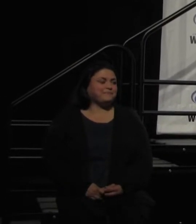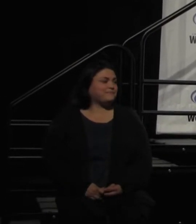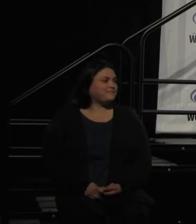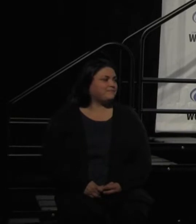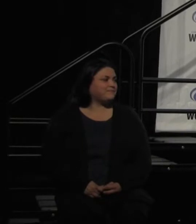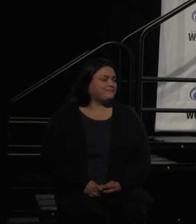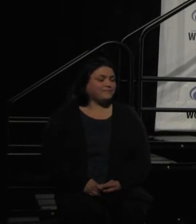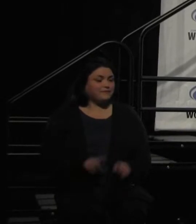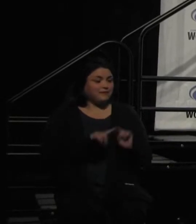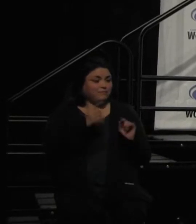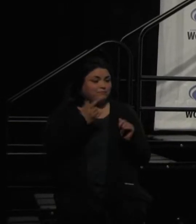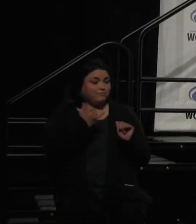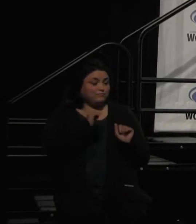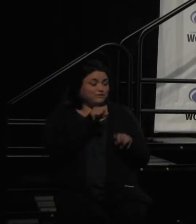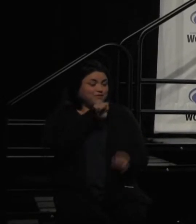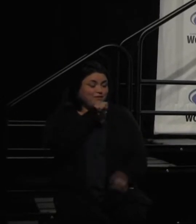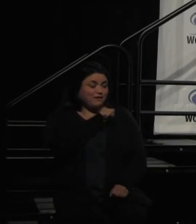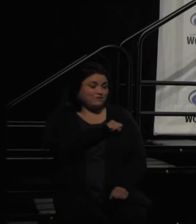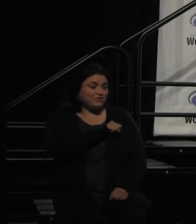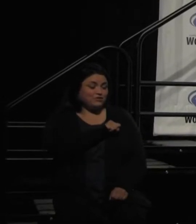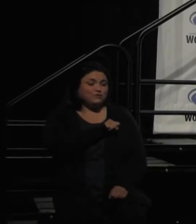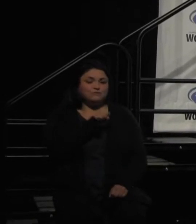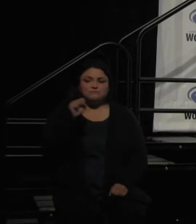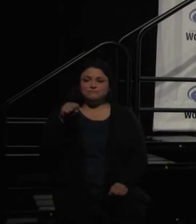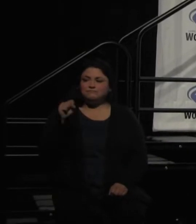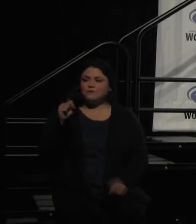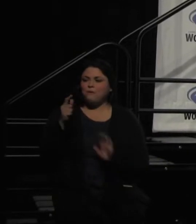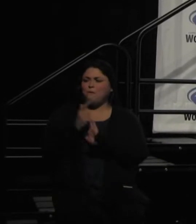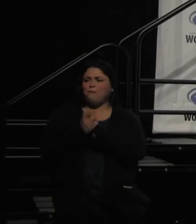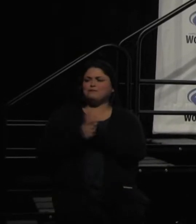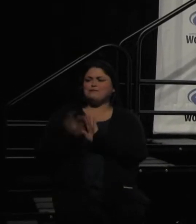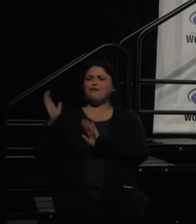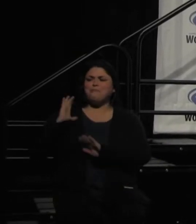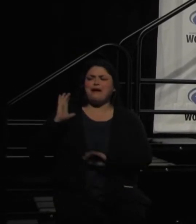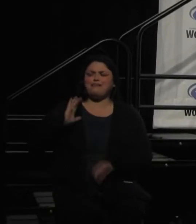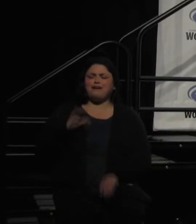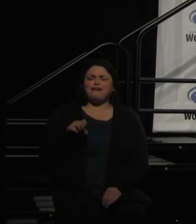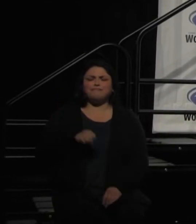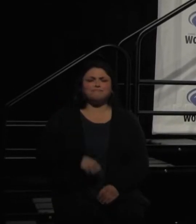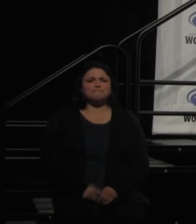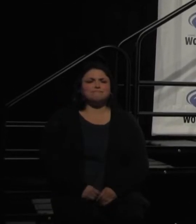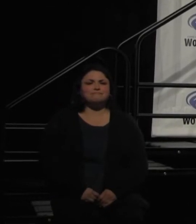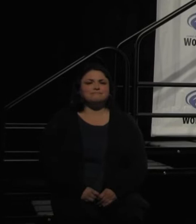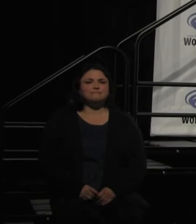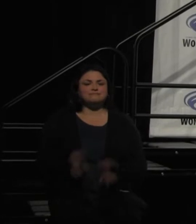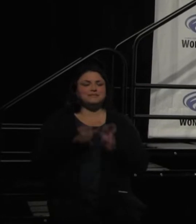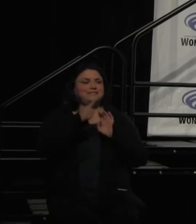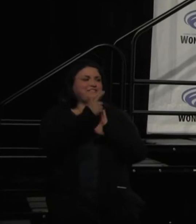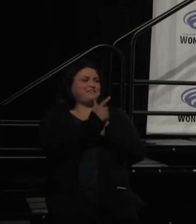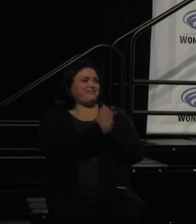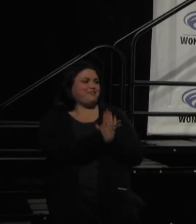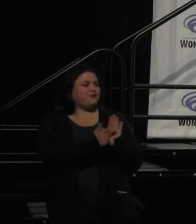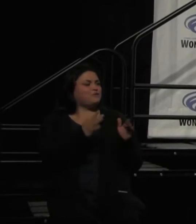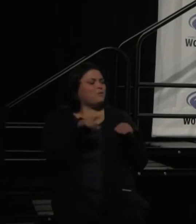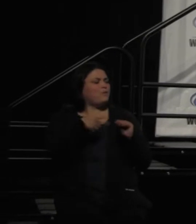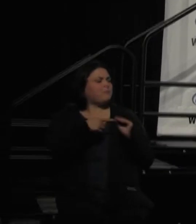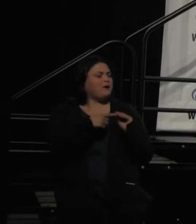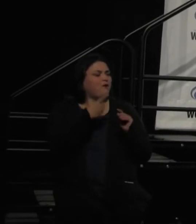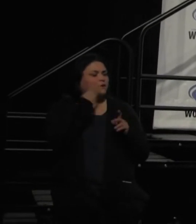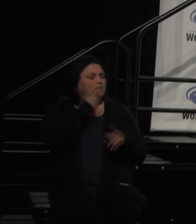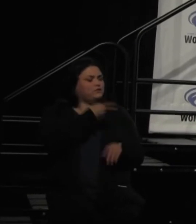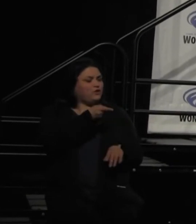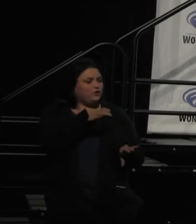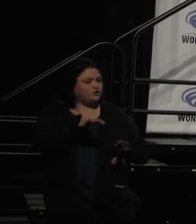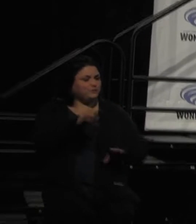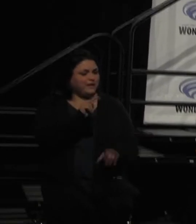But she still loves you, Tom. It was legal back then. It was. different laws. Hey, what about this? I saw that you're doing